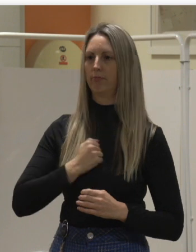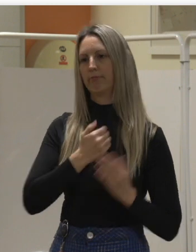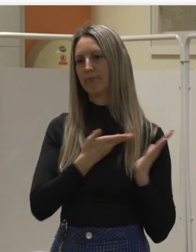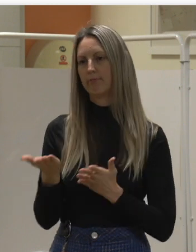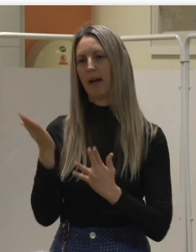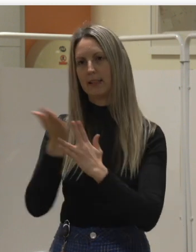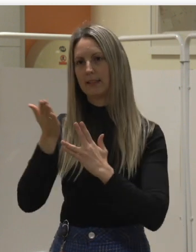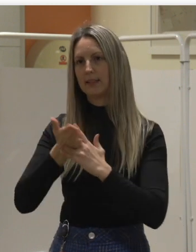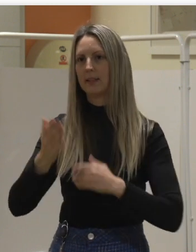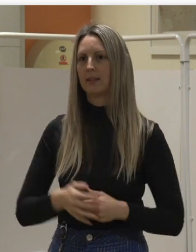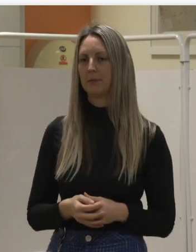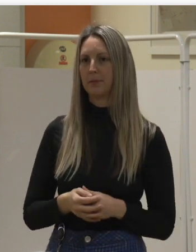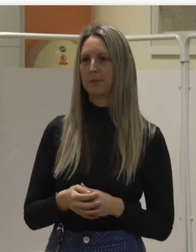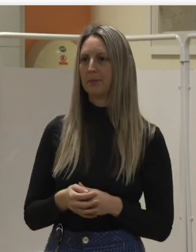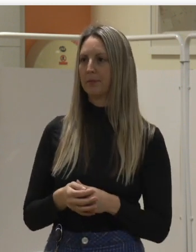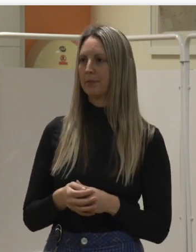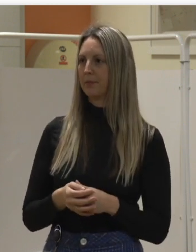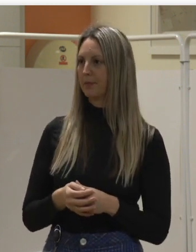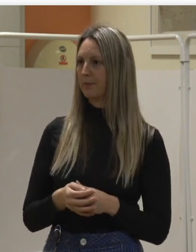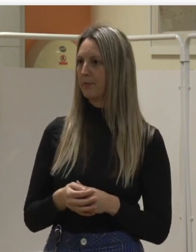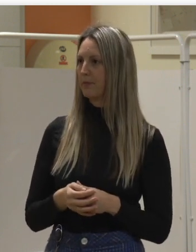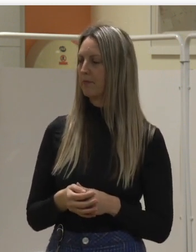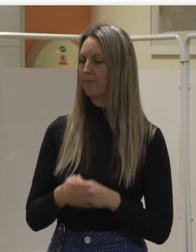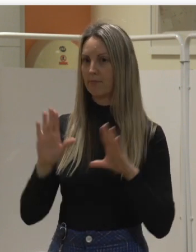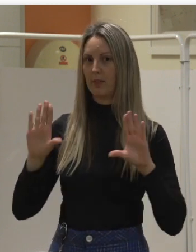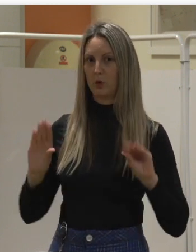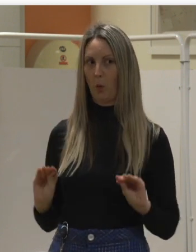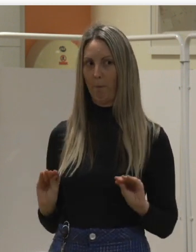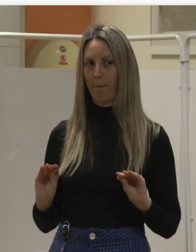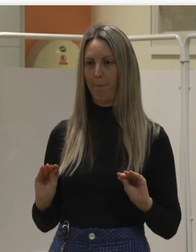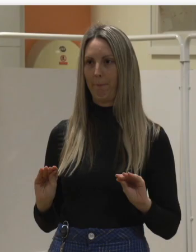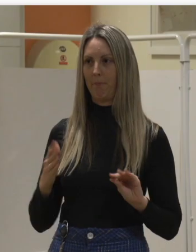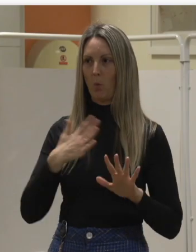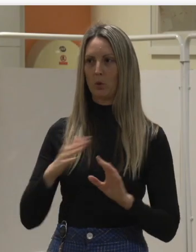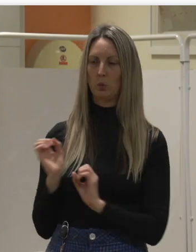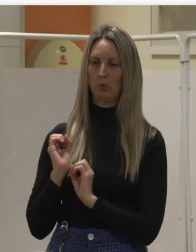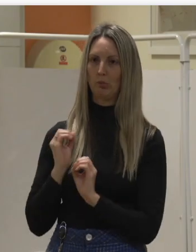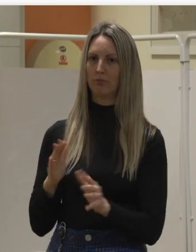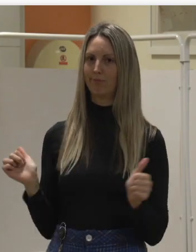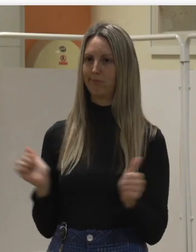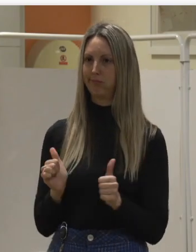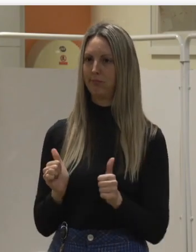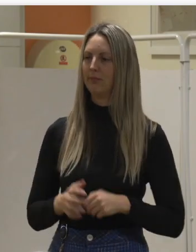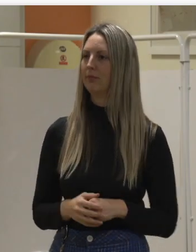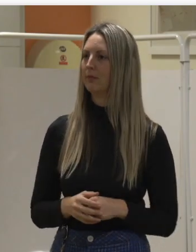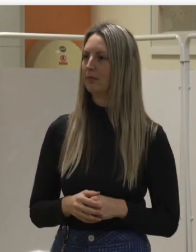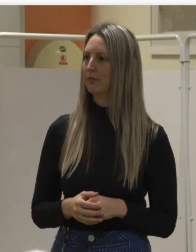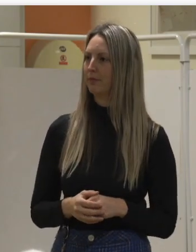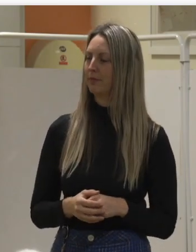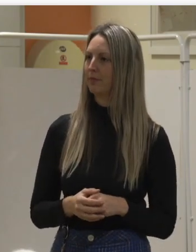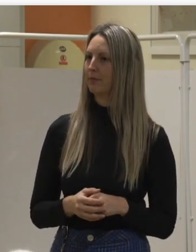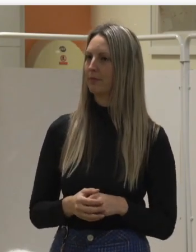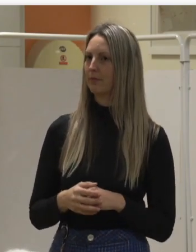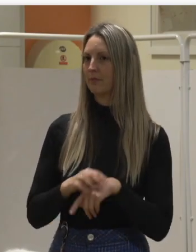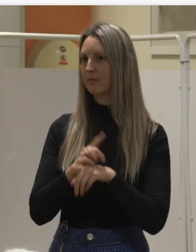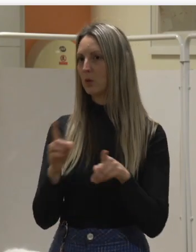accessible. So I'll stop there. I just wanted to give you a flavour of some of the things the charity does. I know many